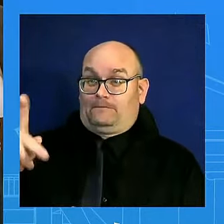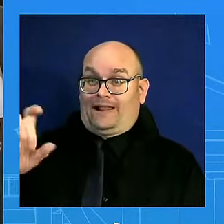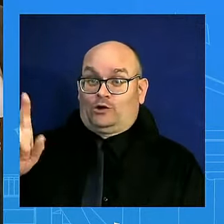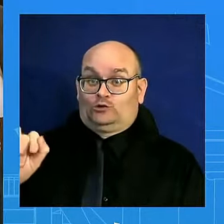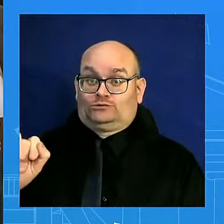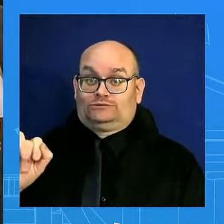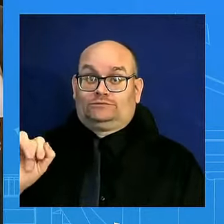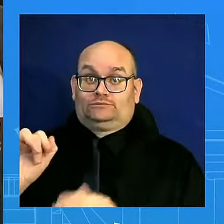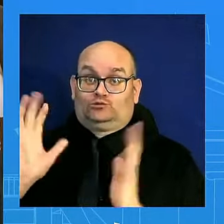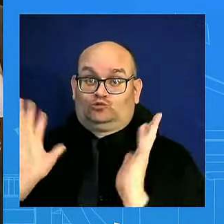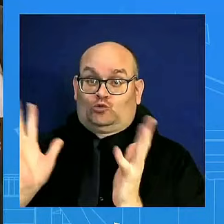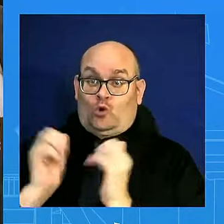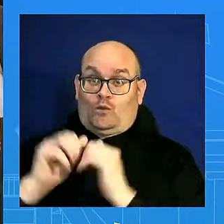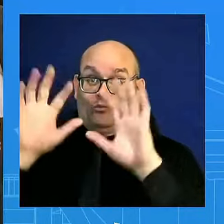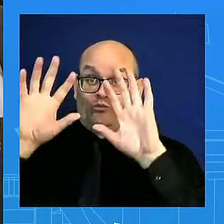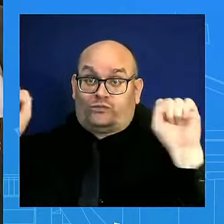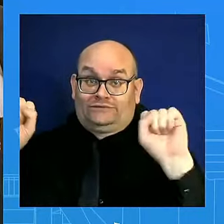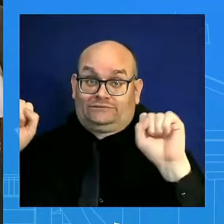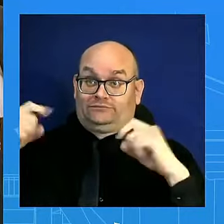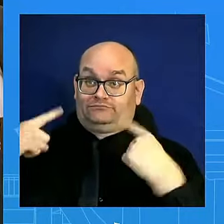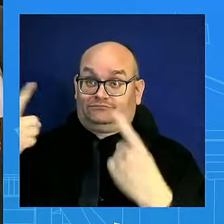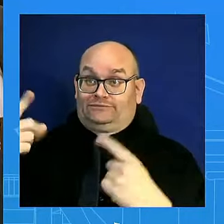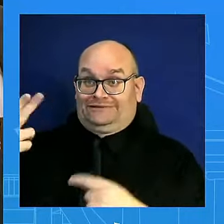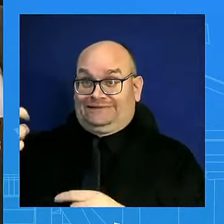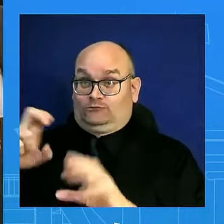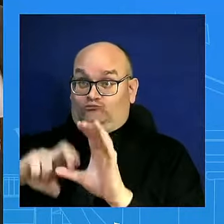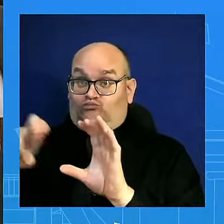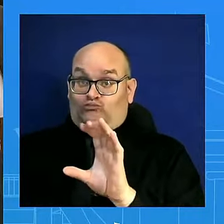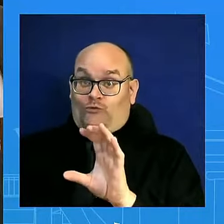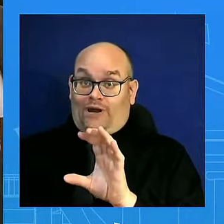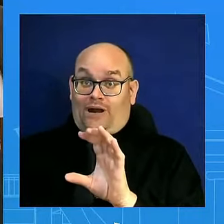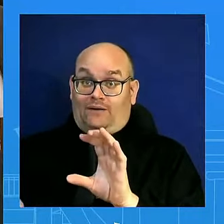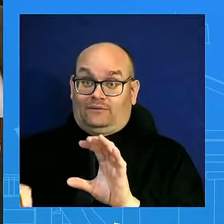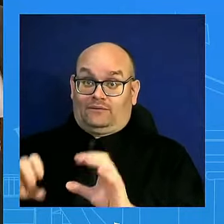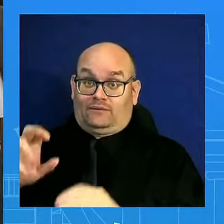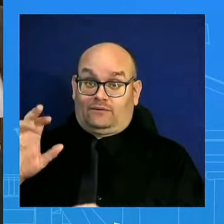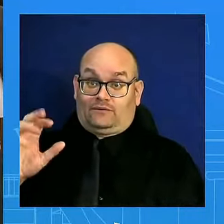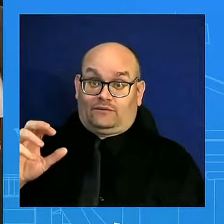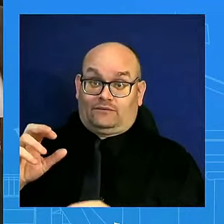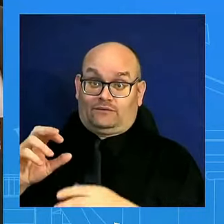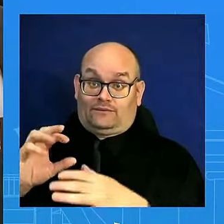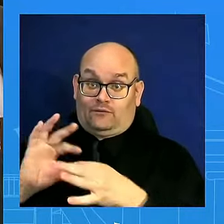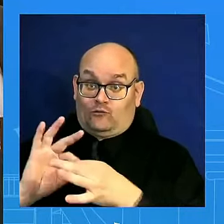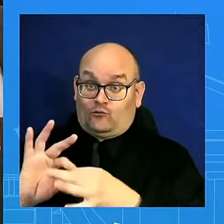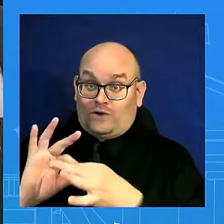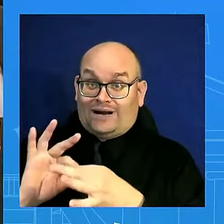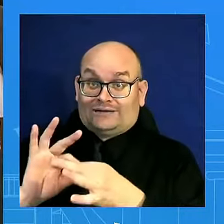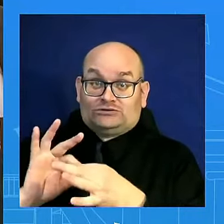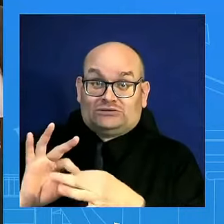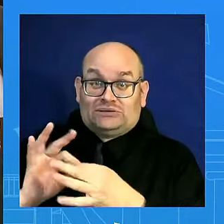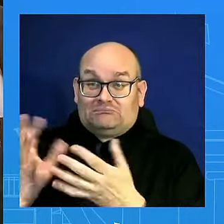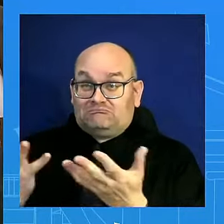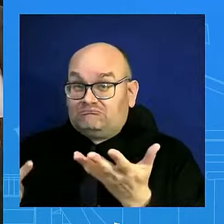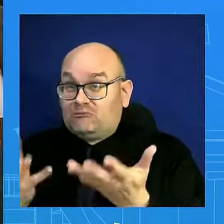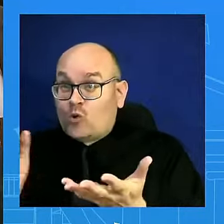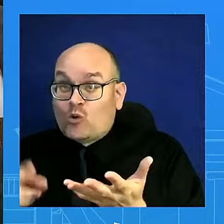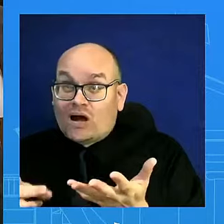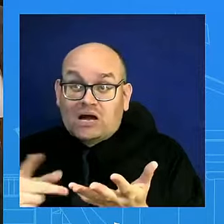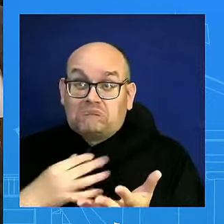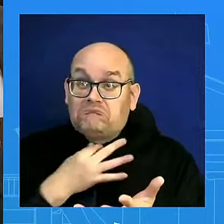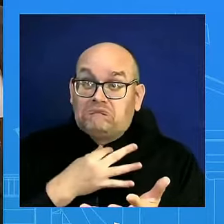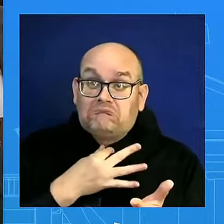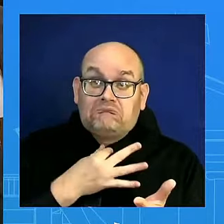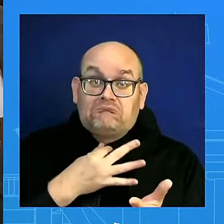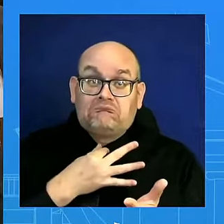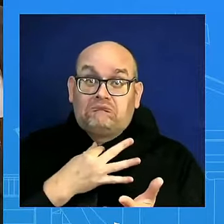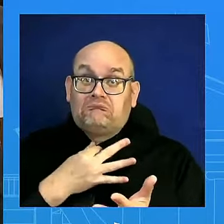presidential race. She said she had not. She was asked if their relationship was okay, and she said you'd have to ask him. So what is the status of the relationship with the president